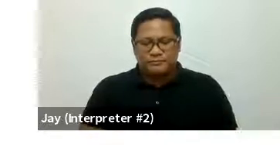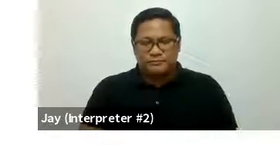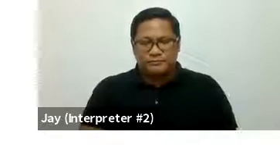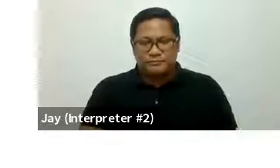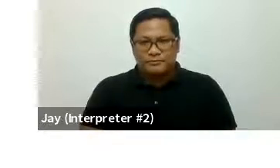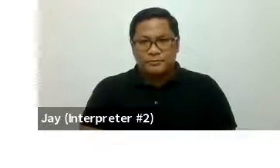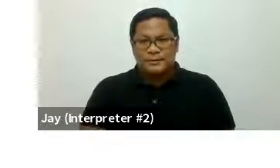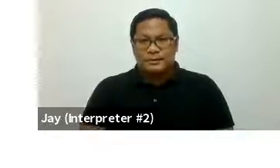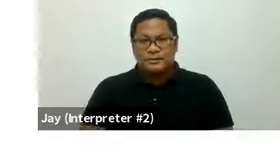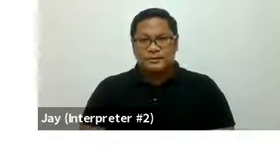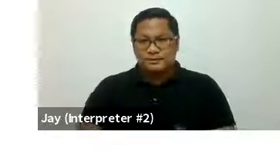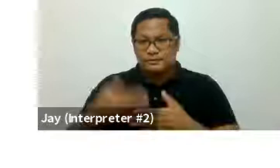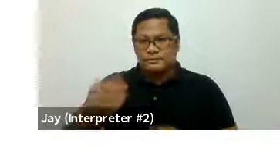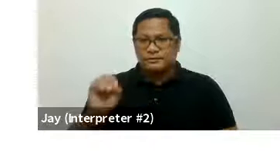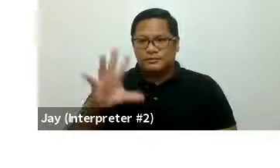So next slide.